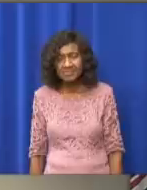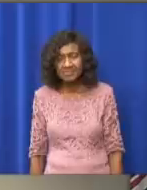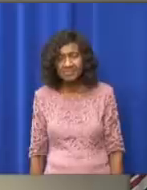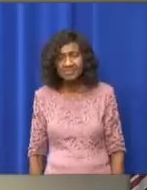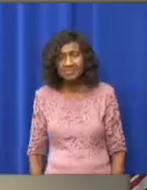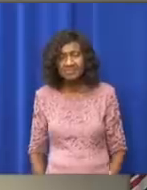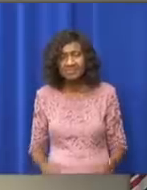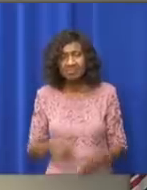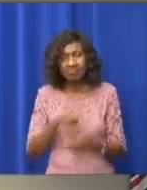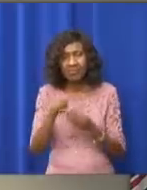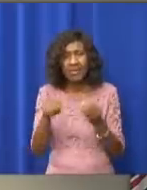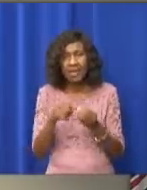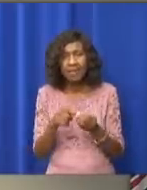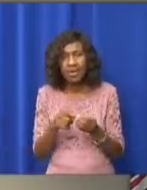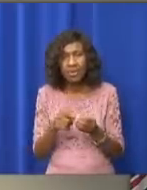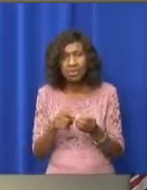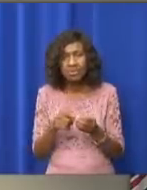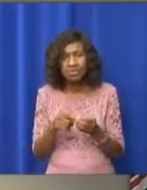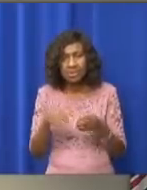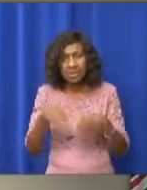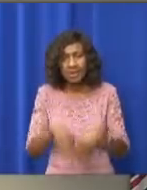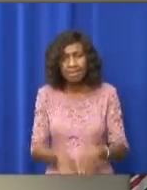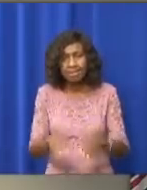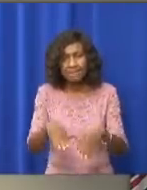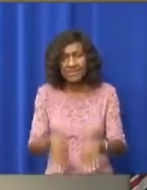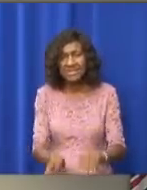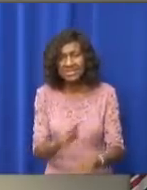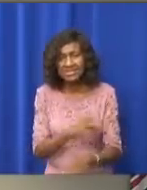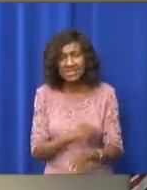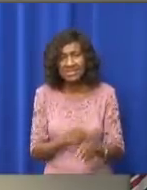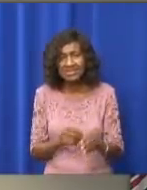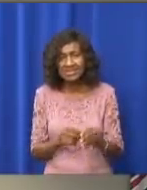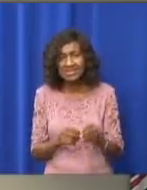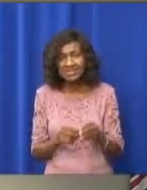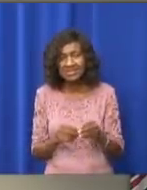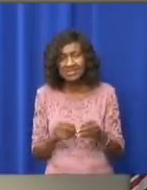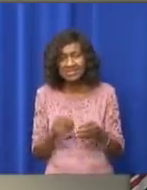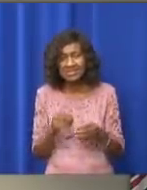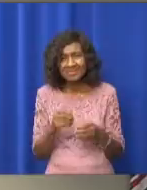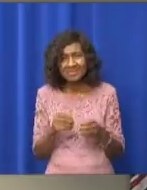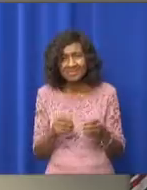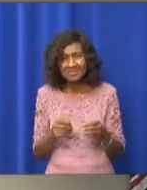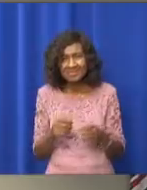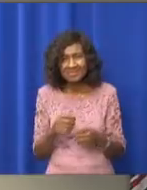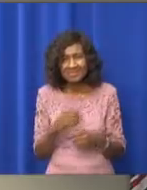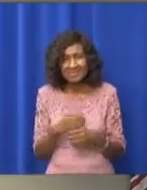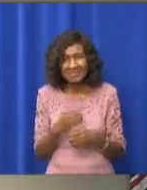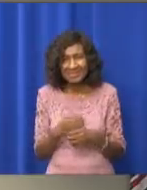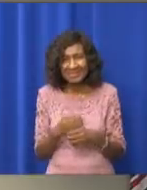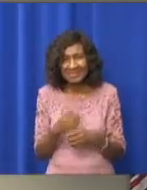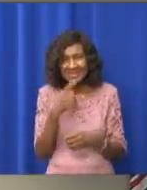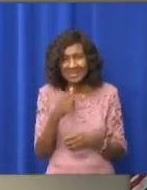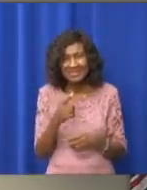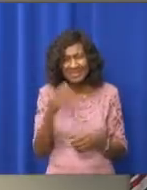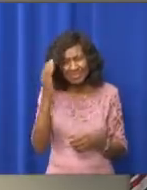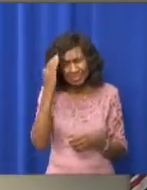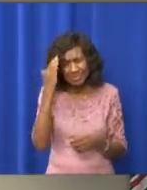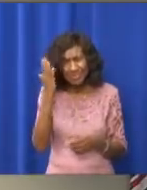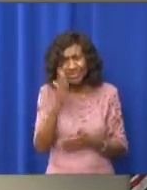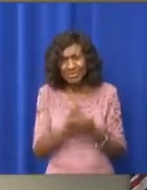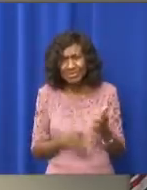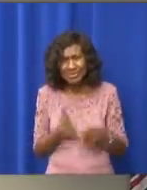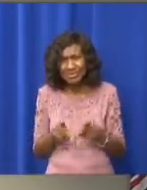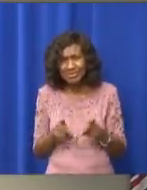the beaches and transportation. There are people already saying, oh, there are going to be people out there who are going to try to take advantage of this. How will you be able